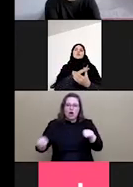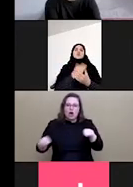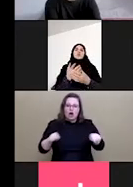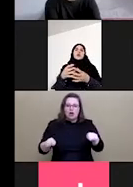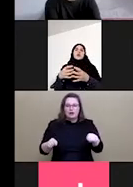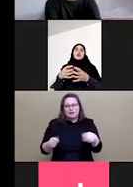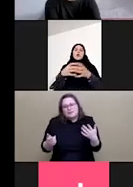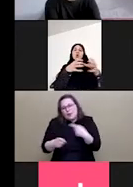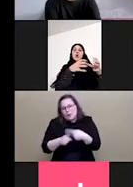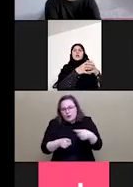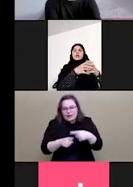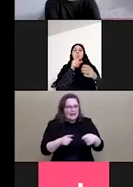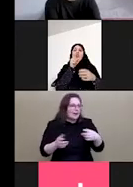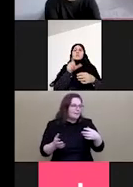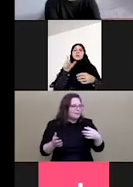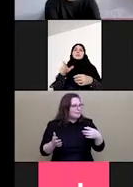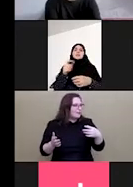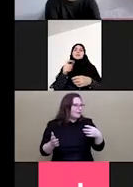different